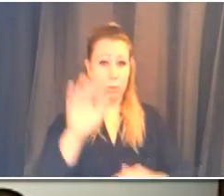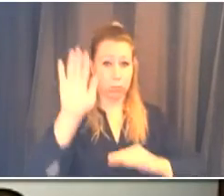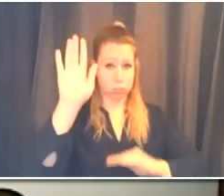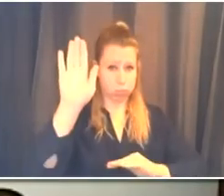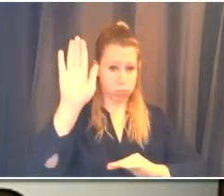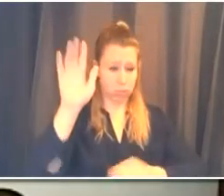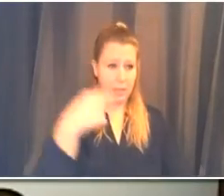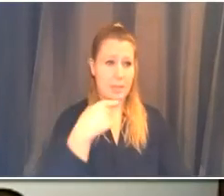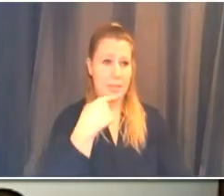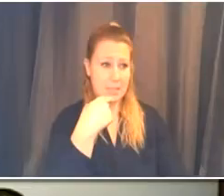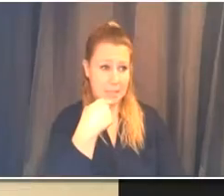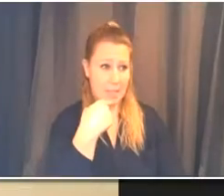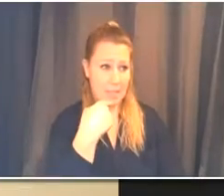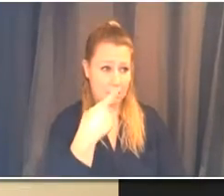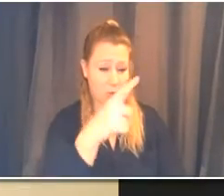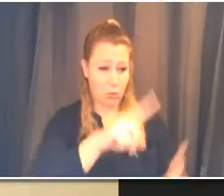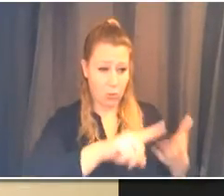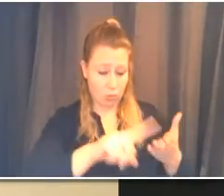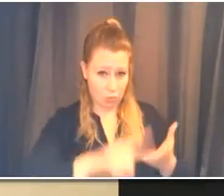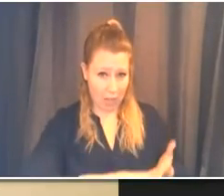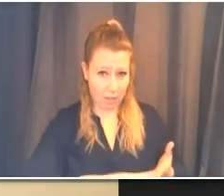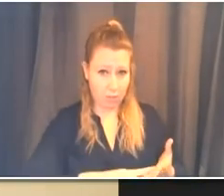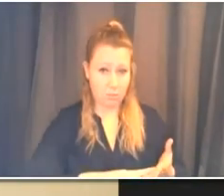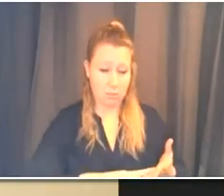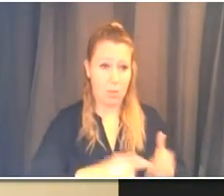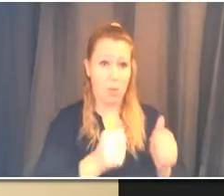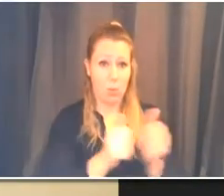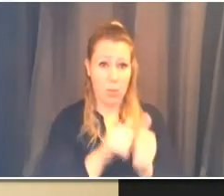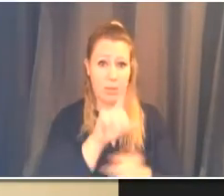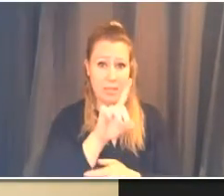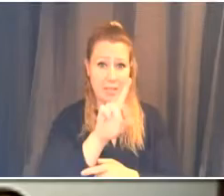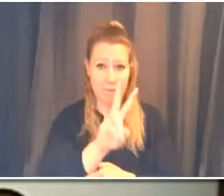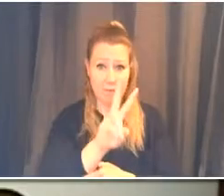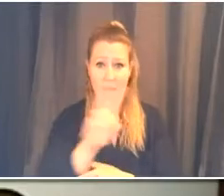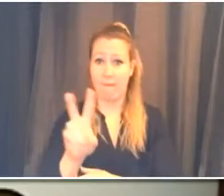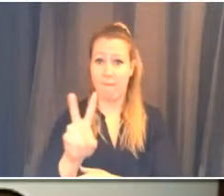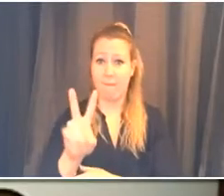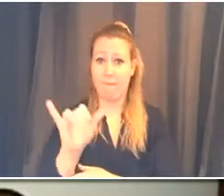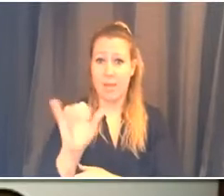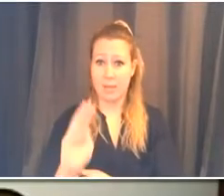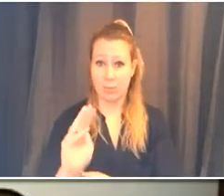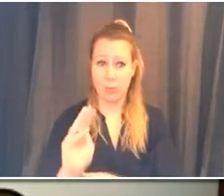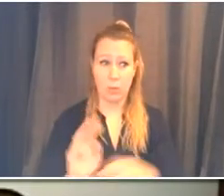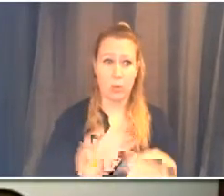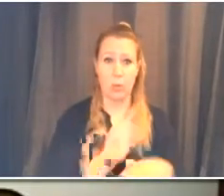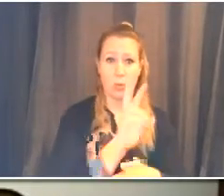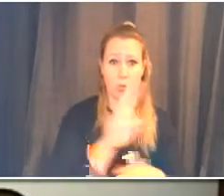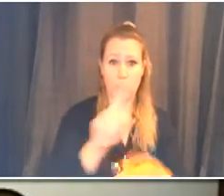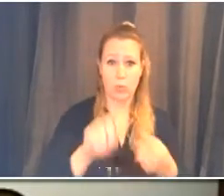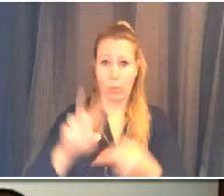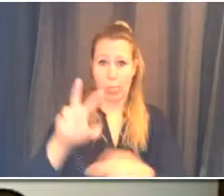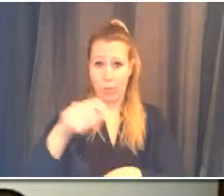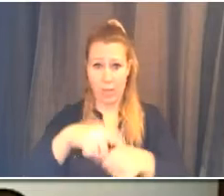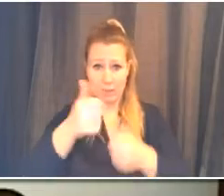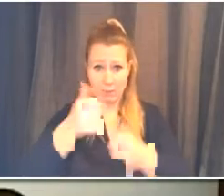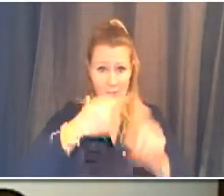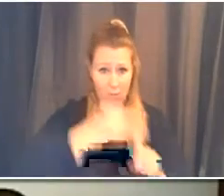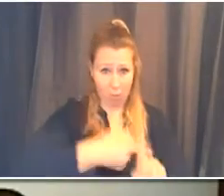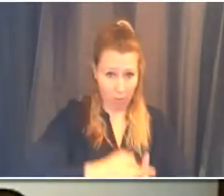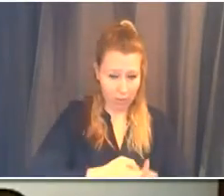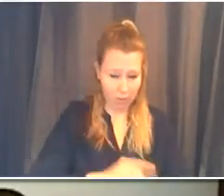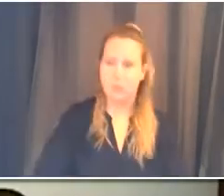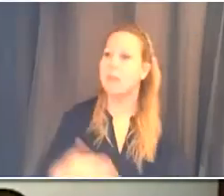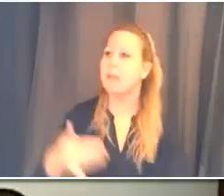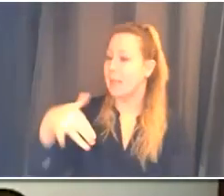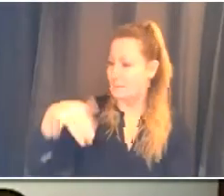single Precinct including uh domestic violence victims correct those are just domestic violence victims they could a domestic violence victim could